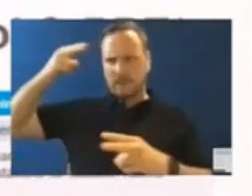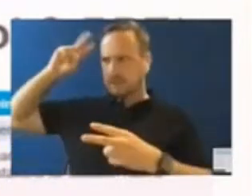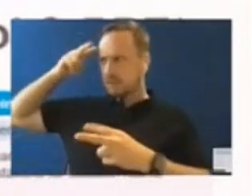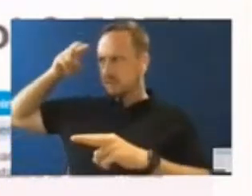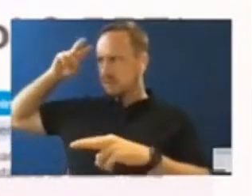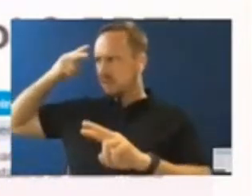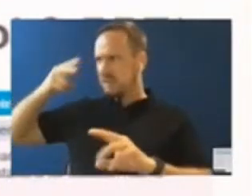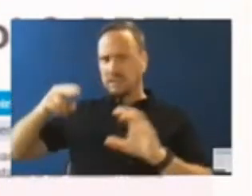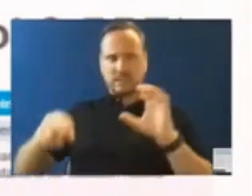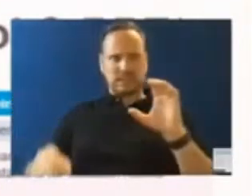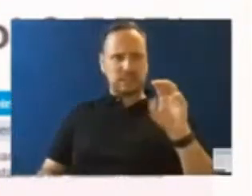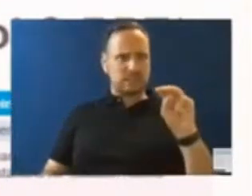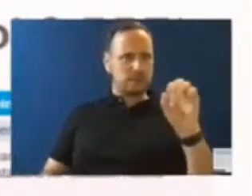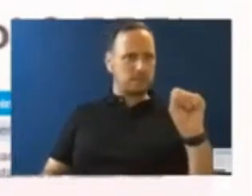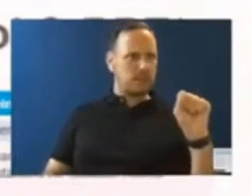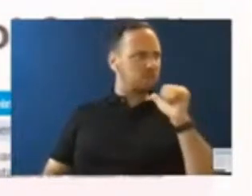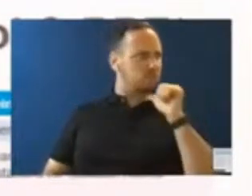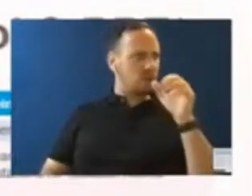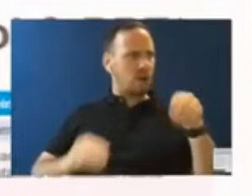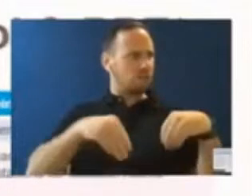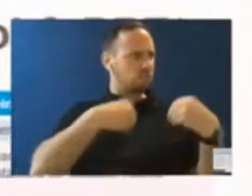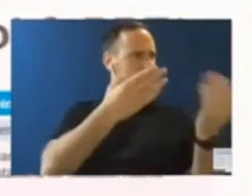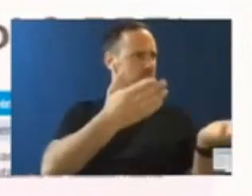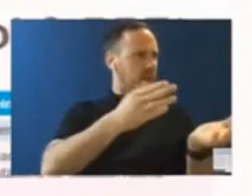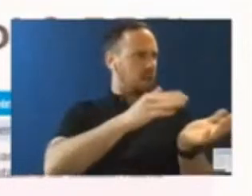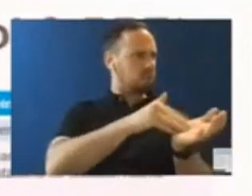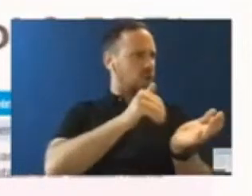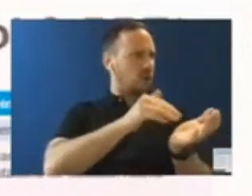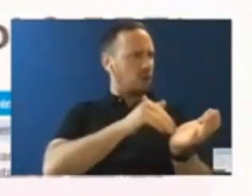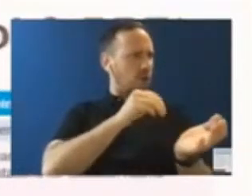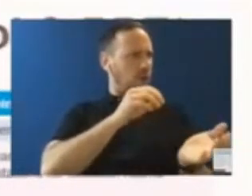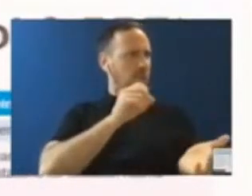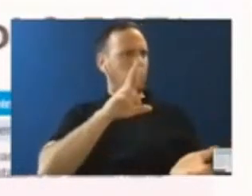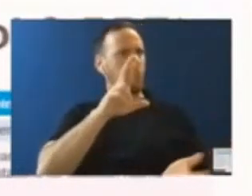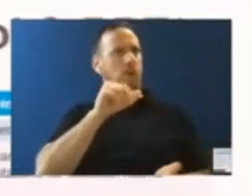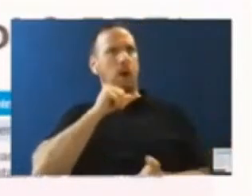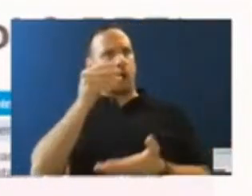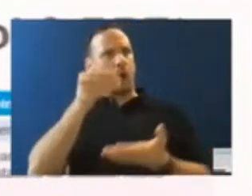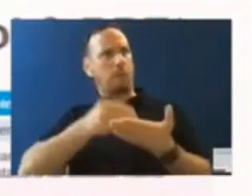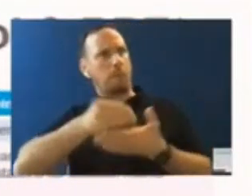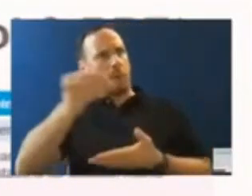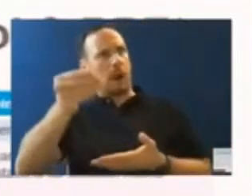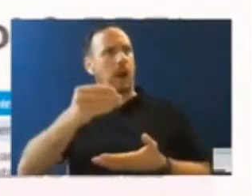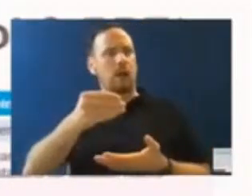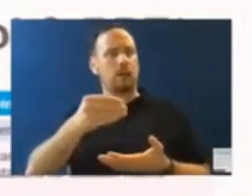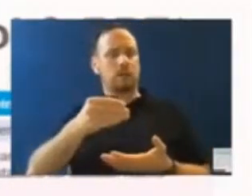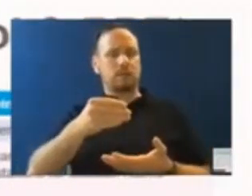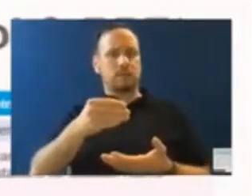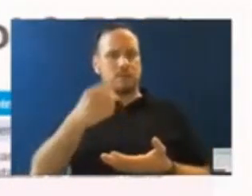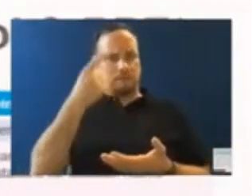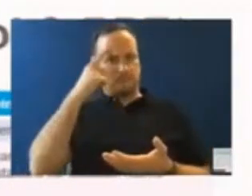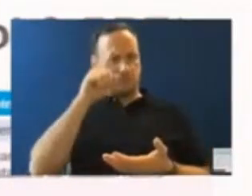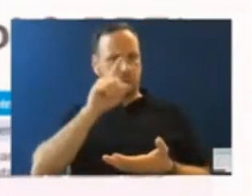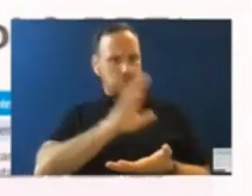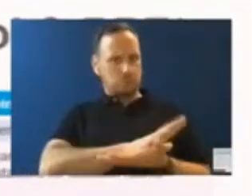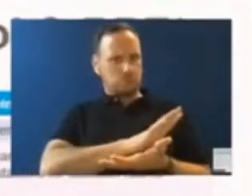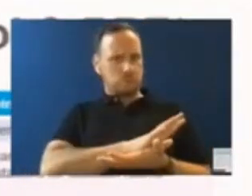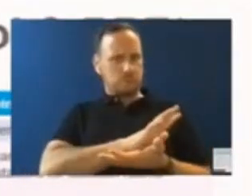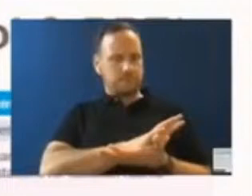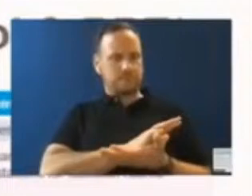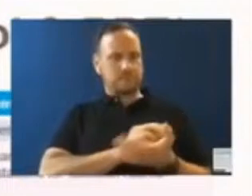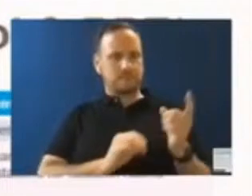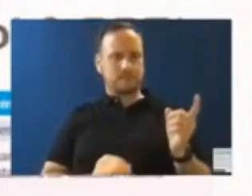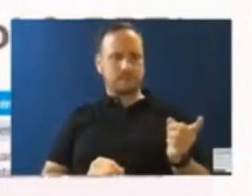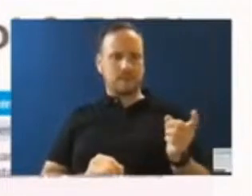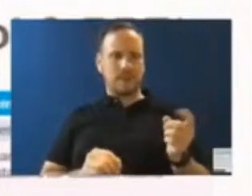Charlotte-Mecklenburg Schools has not supplied hand soap or purchased hand soap for our school year. Not only do